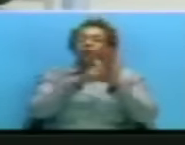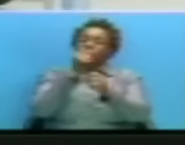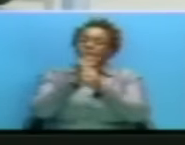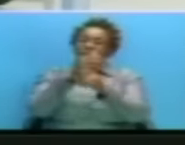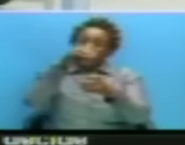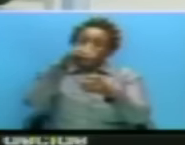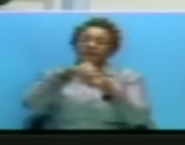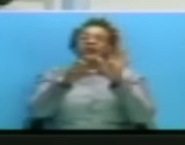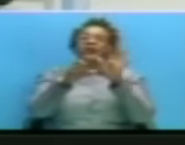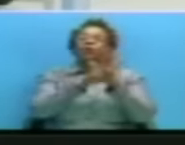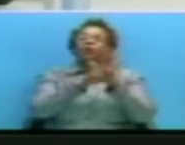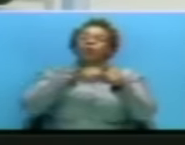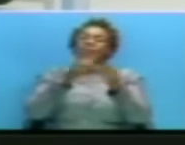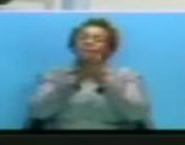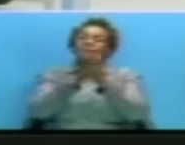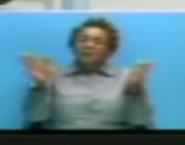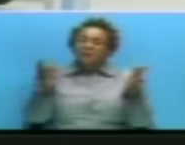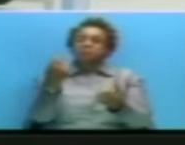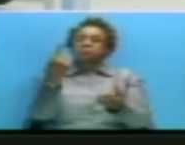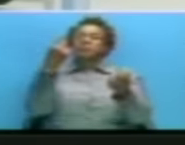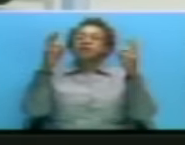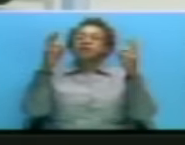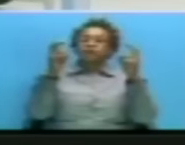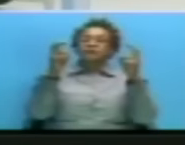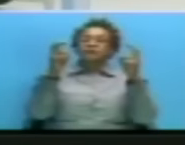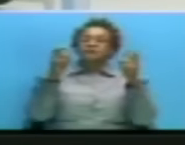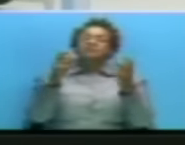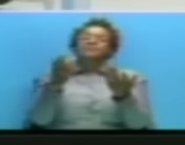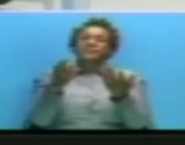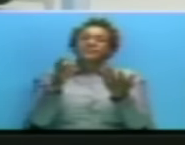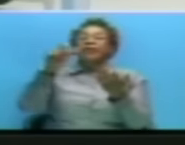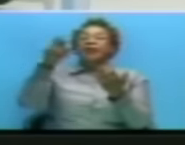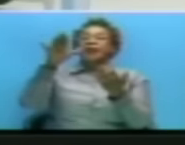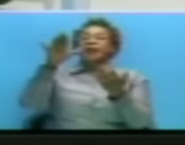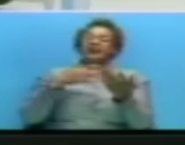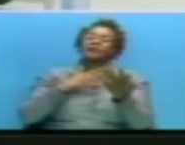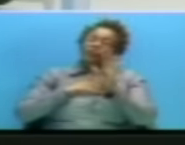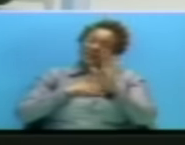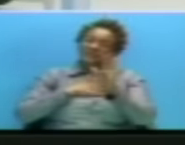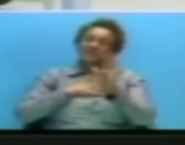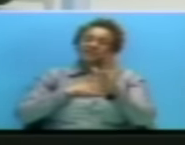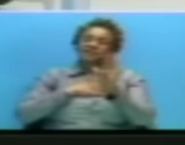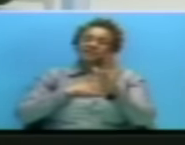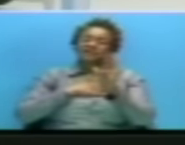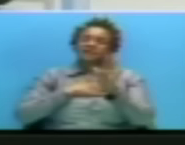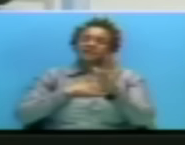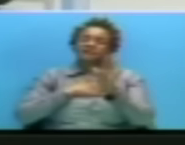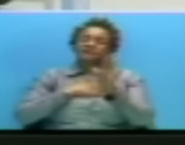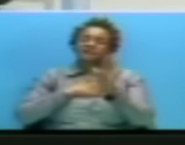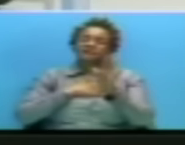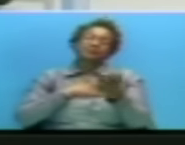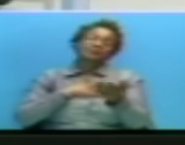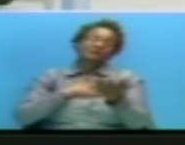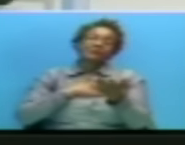And when the public raises alarm over certain issues, especially, so and Larry, I want to plead with you. Let me finish because I mean, yes, I'm out of time, so real quick.